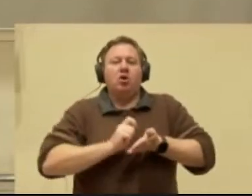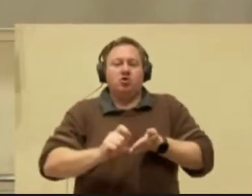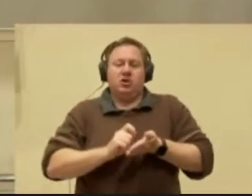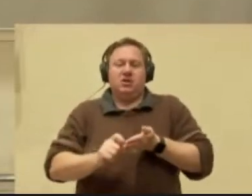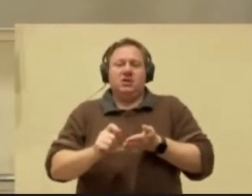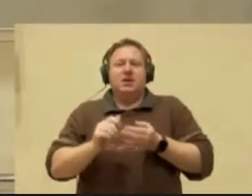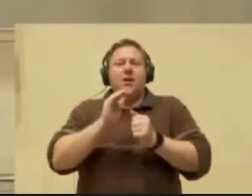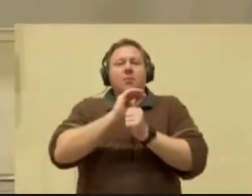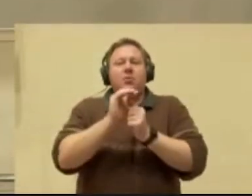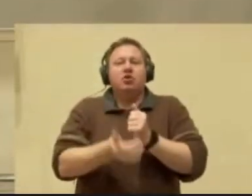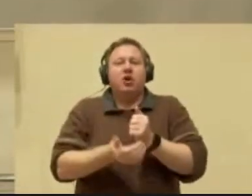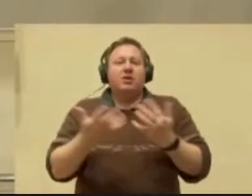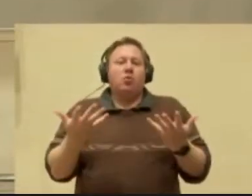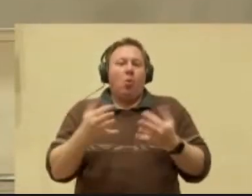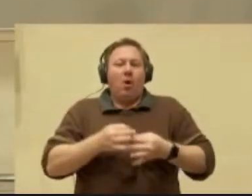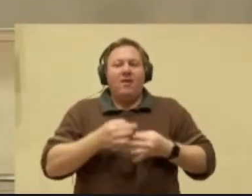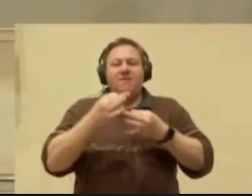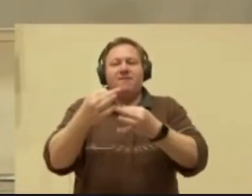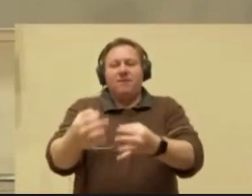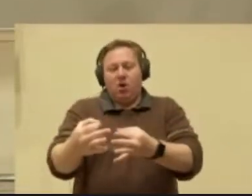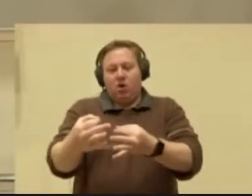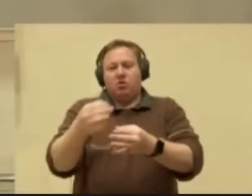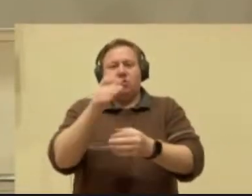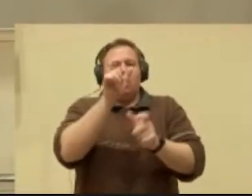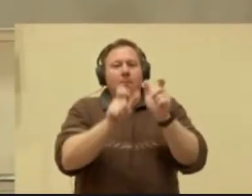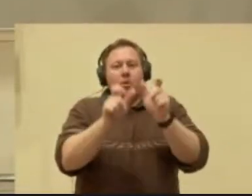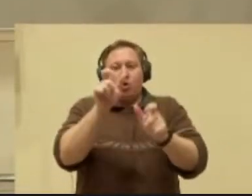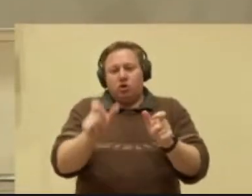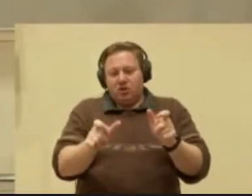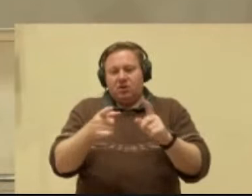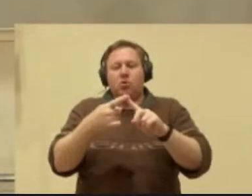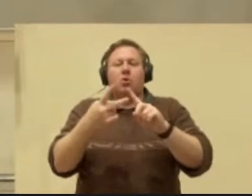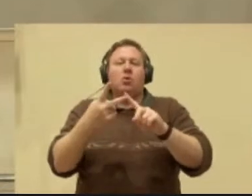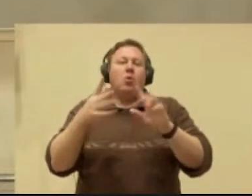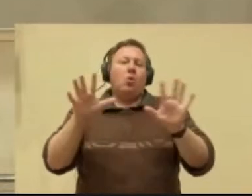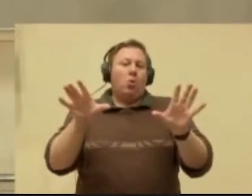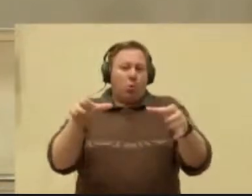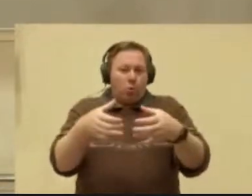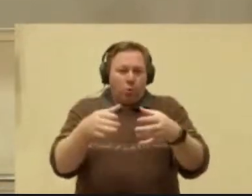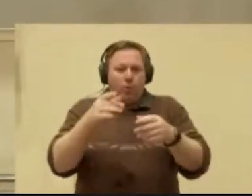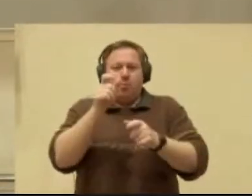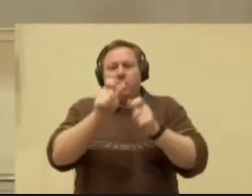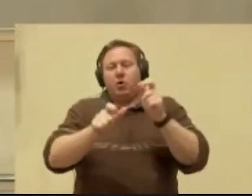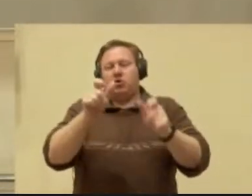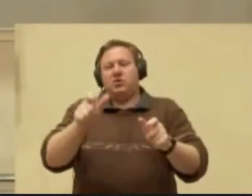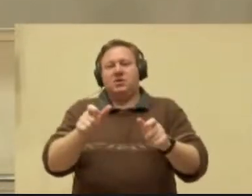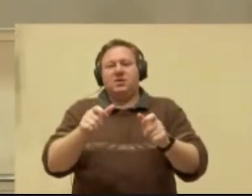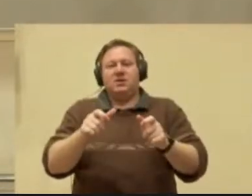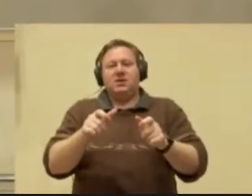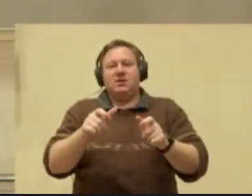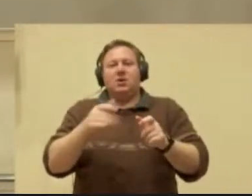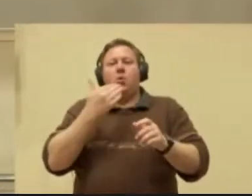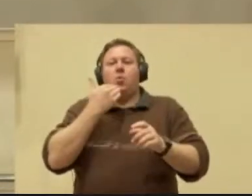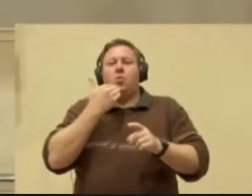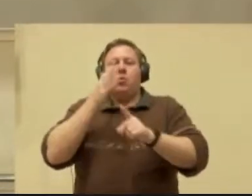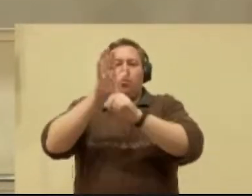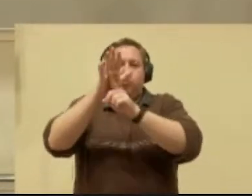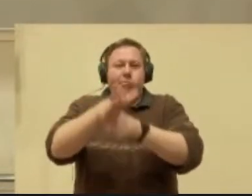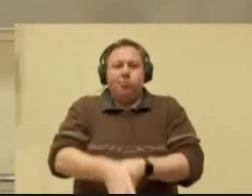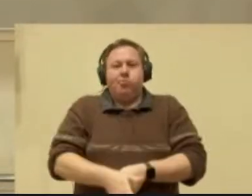advancement of persons or categories of persons disadvantaged by unfair